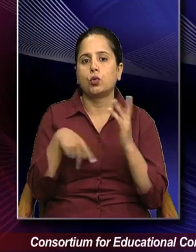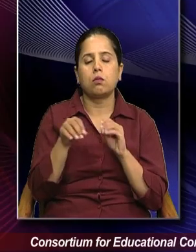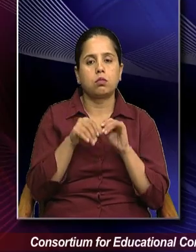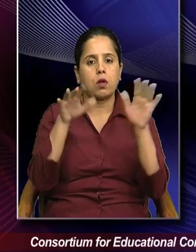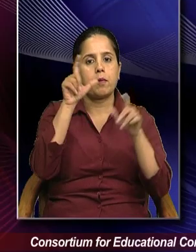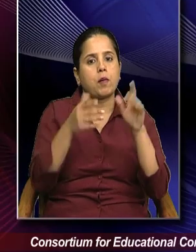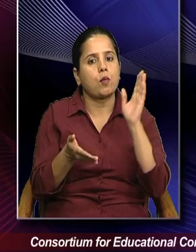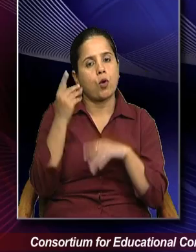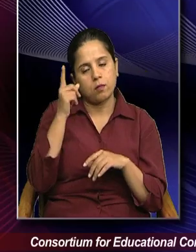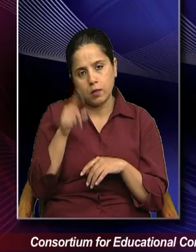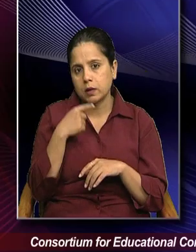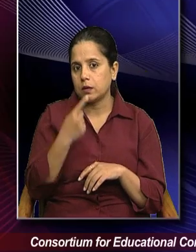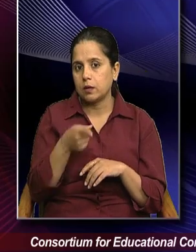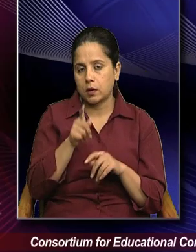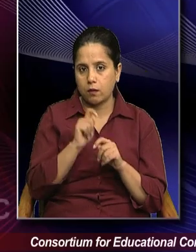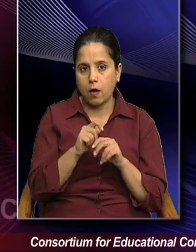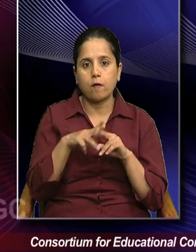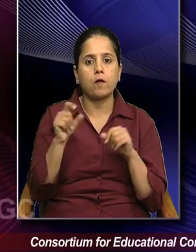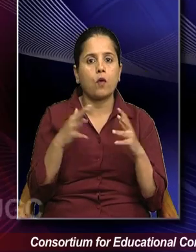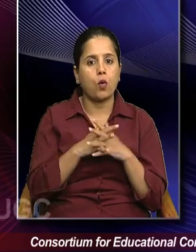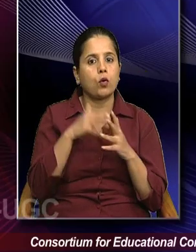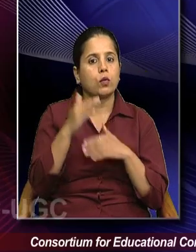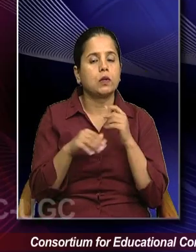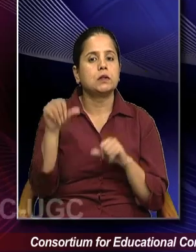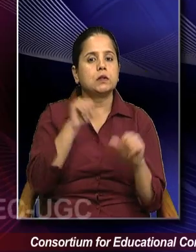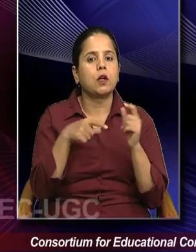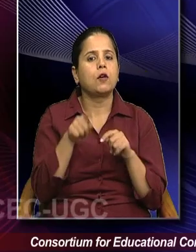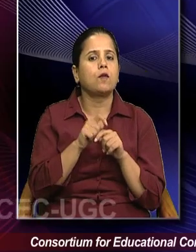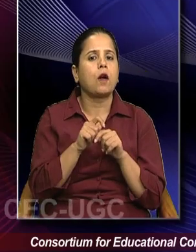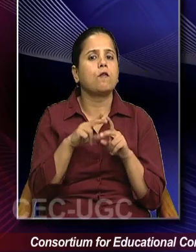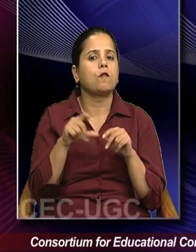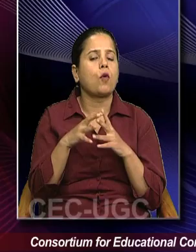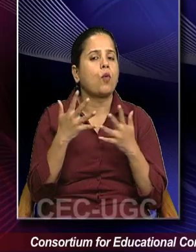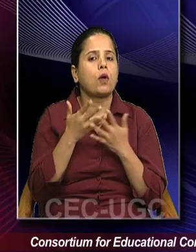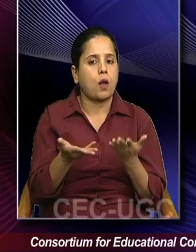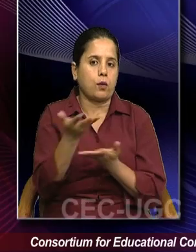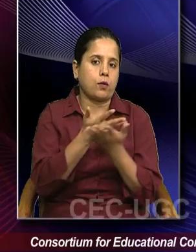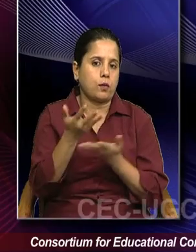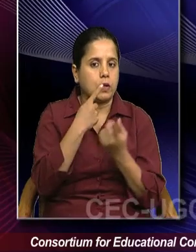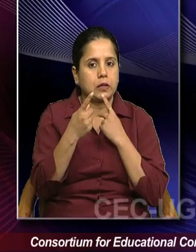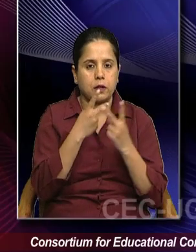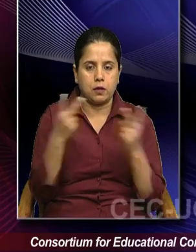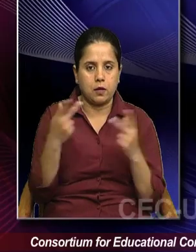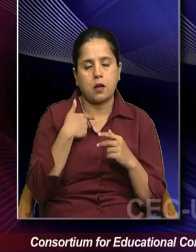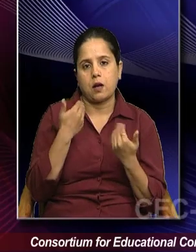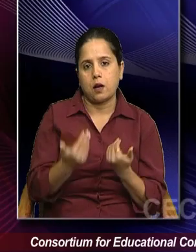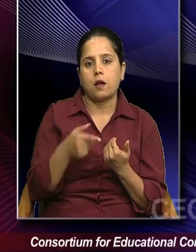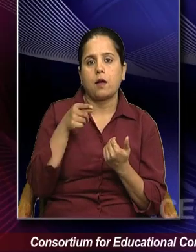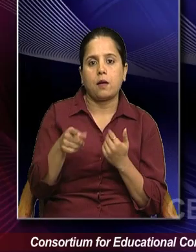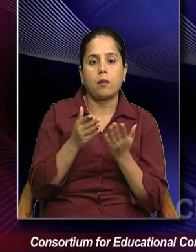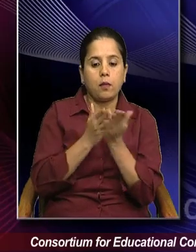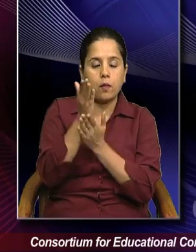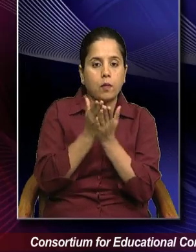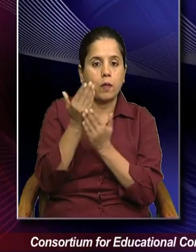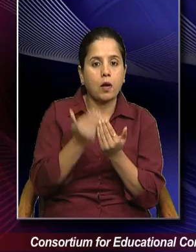wider audience. So, workflow for science reporting. So, what is the workflow? Now, we are discussing about the path where